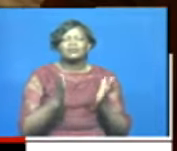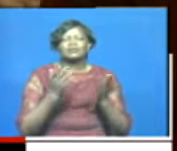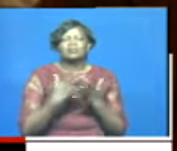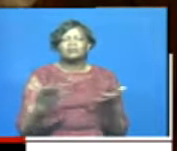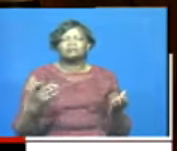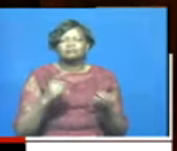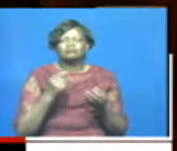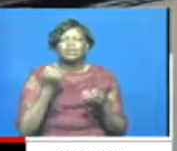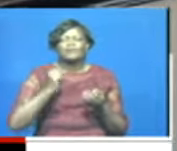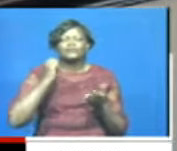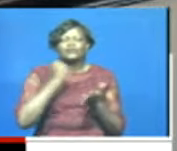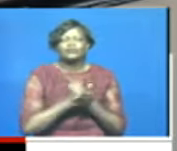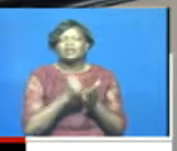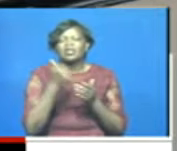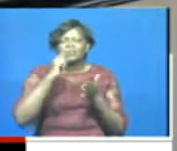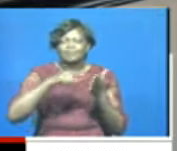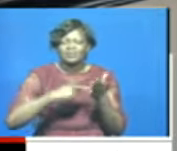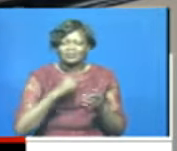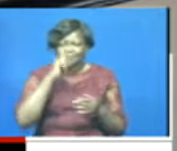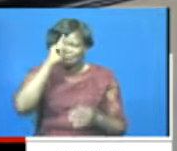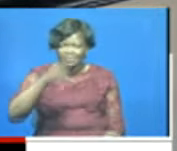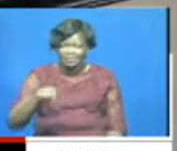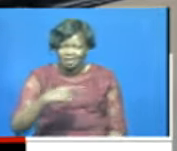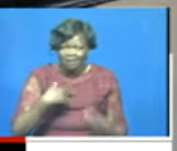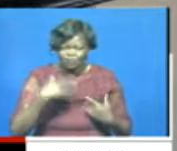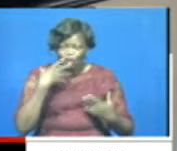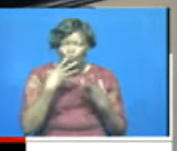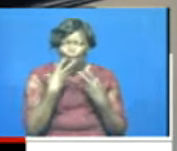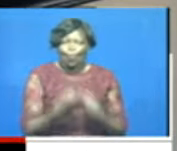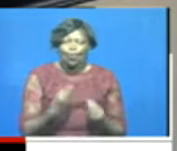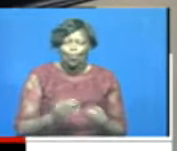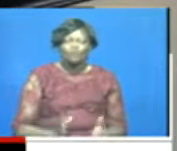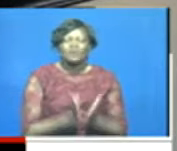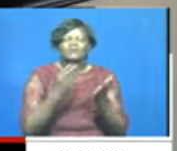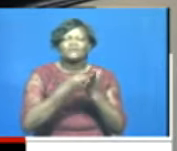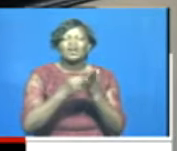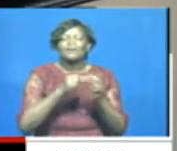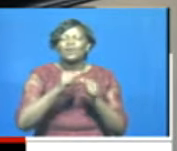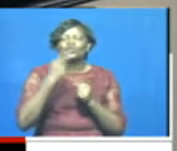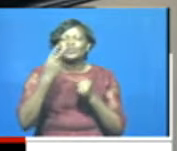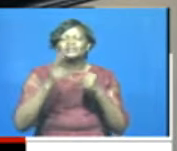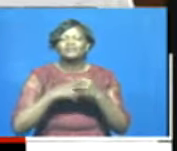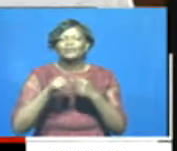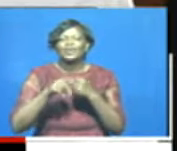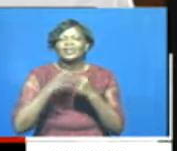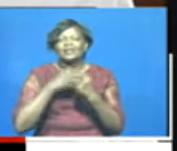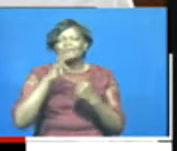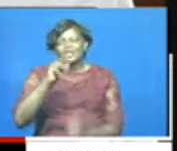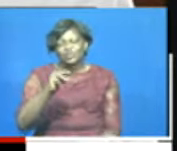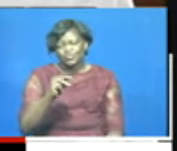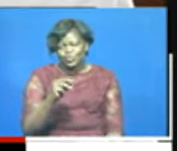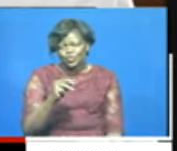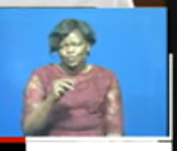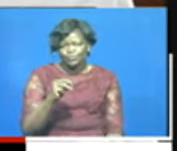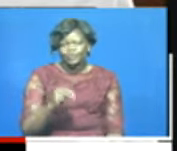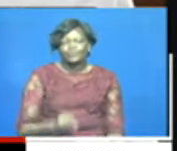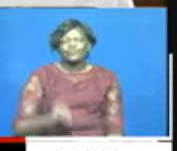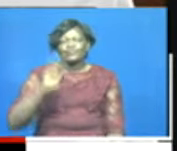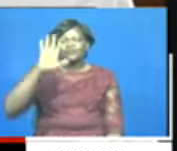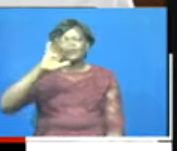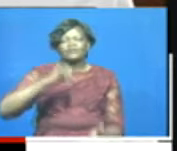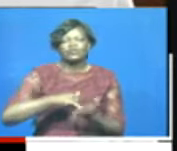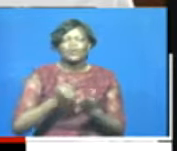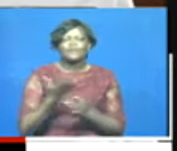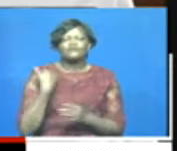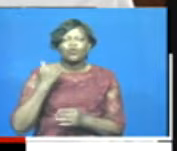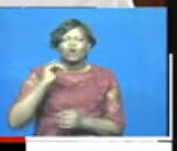among other charges have been found guilty of embezzling public funds amounting to 27.8 million shillings. The five include former County